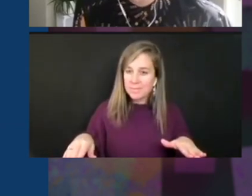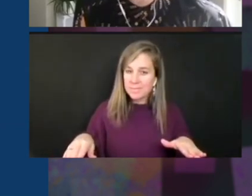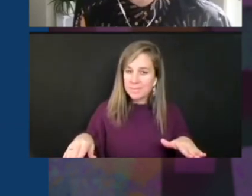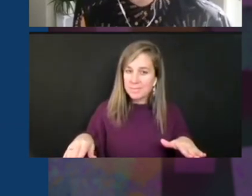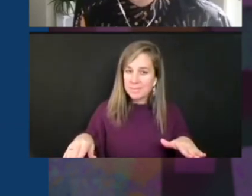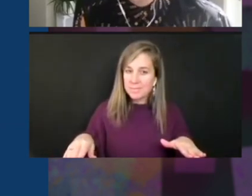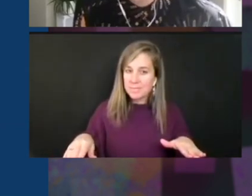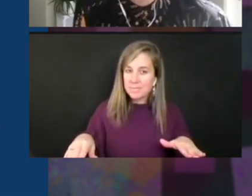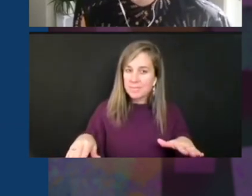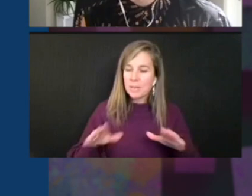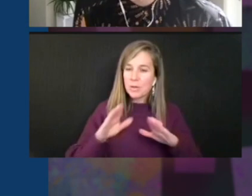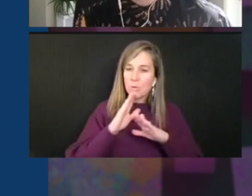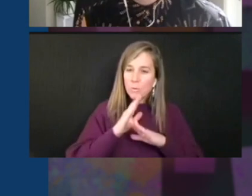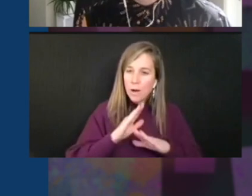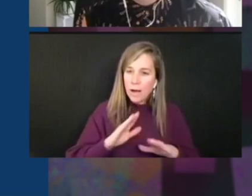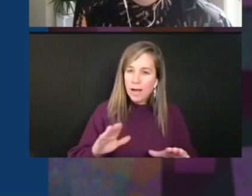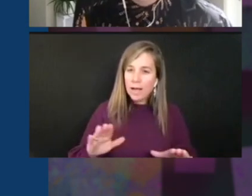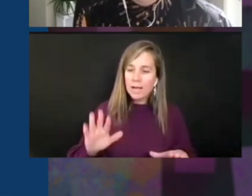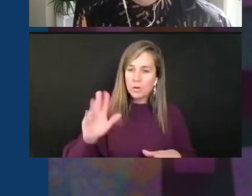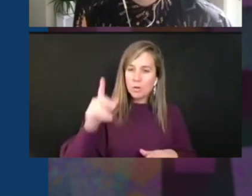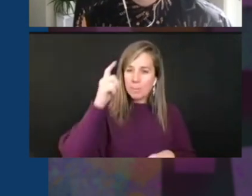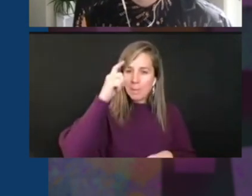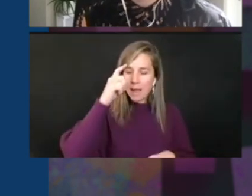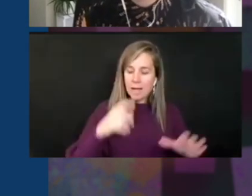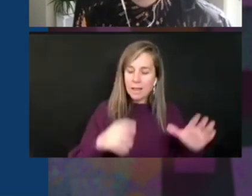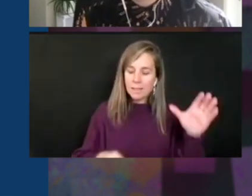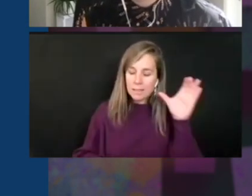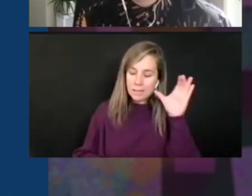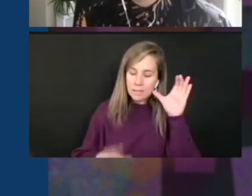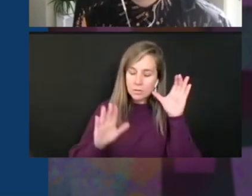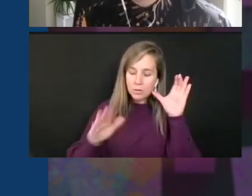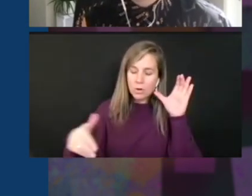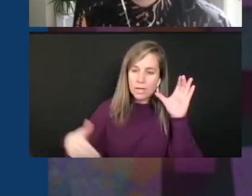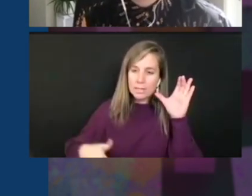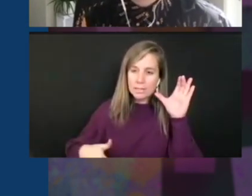Quiet the mind and listen to your instinct and heart.